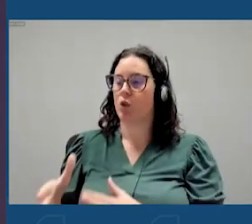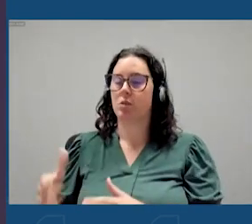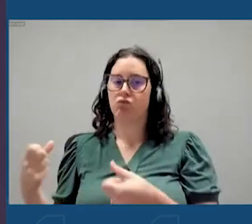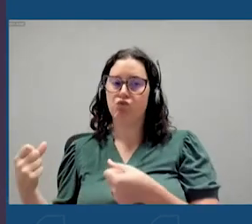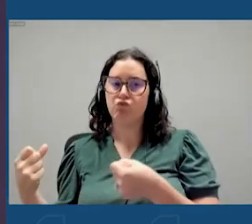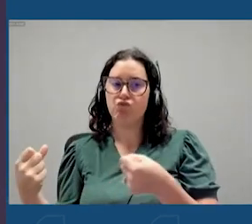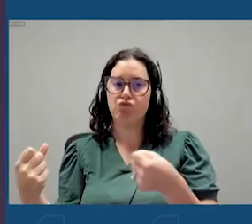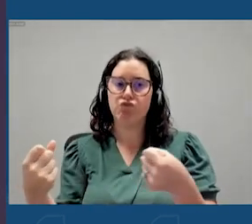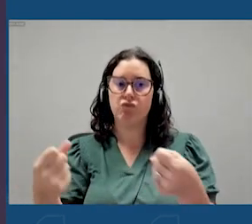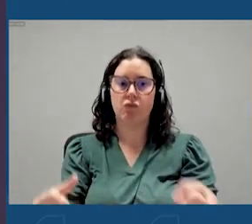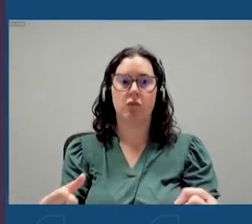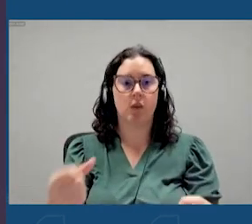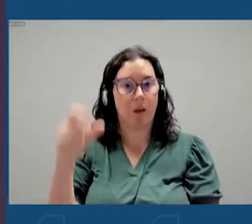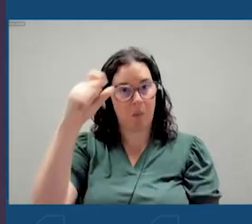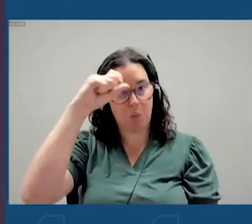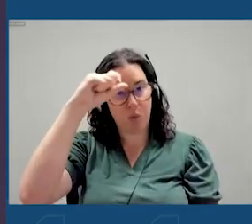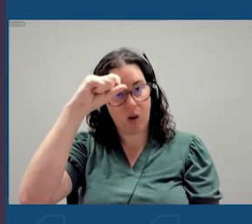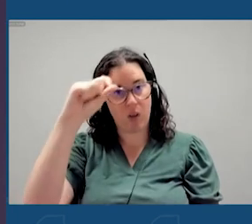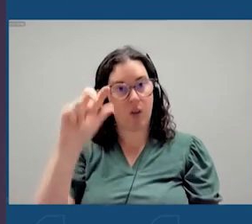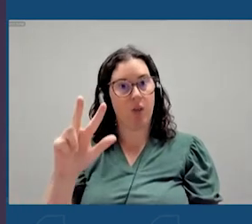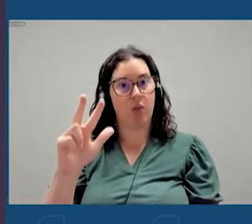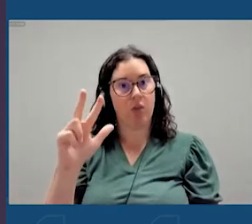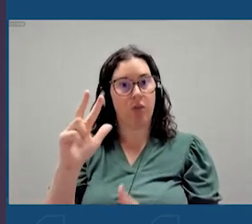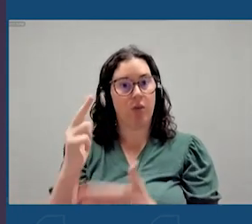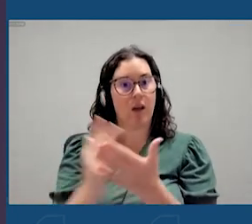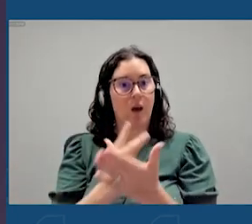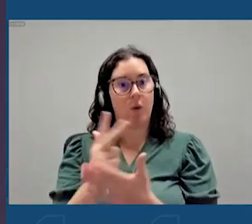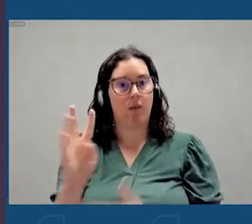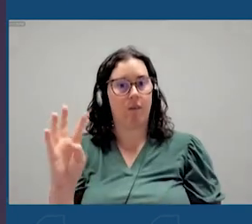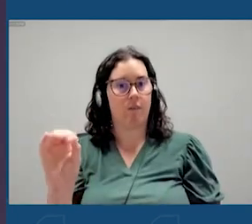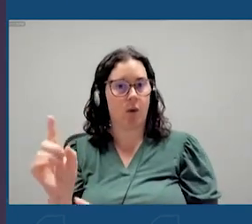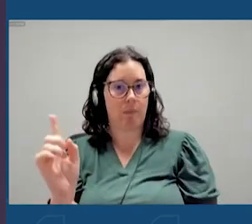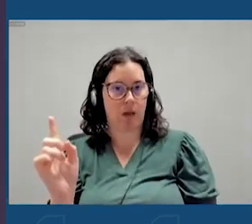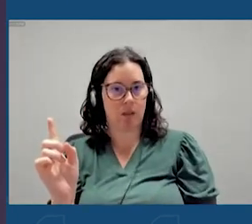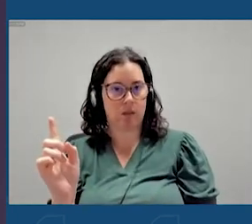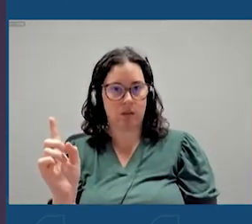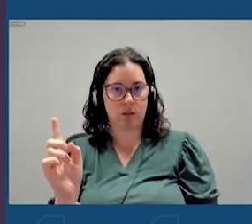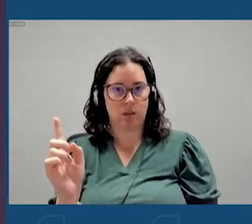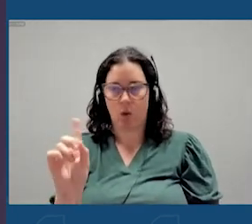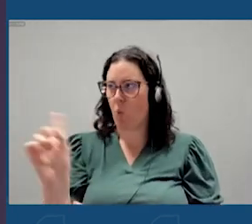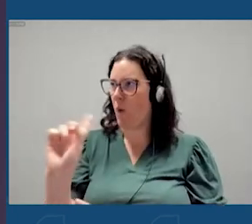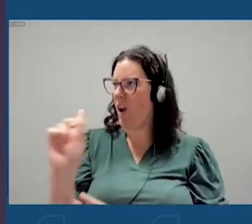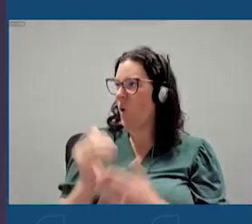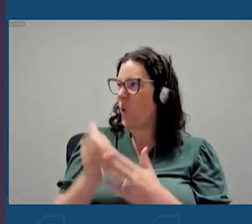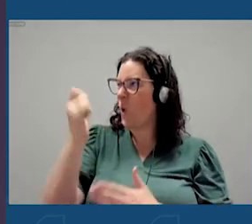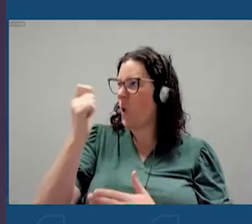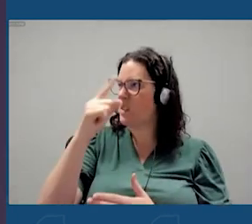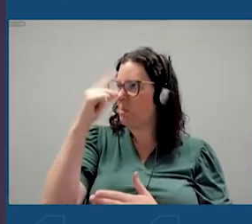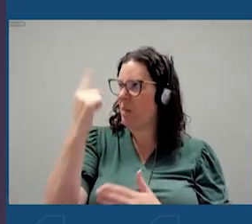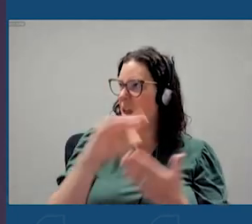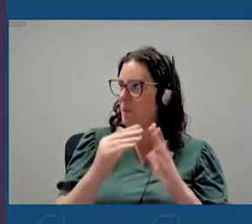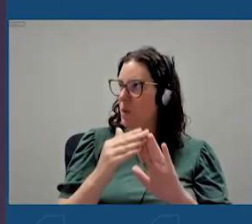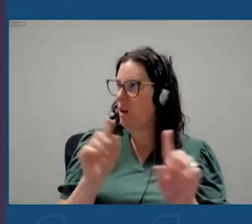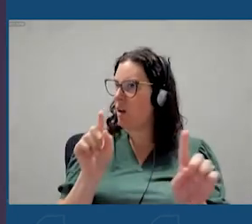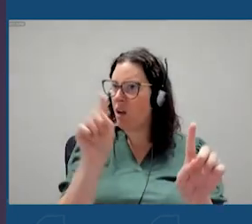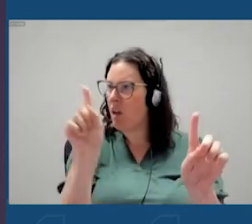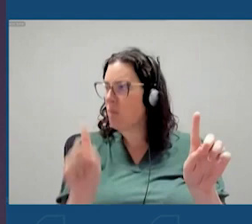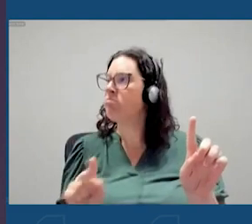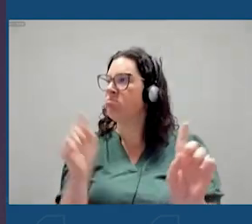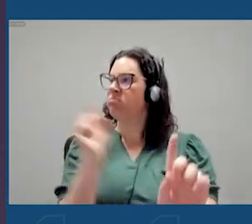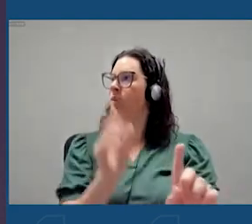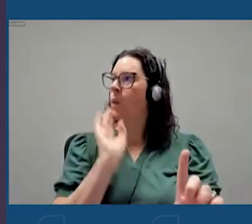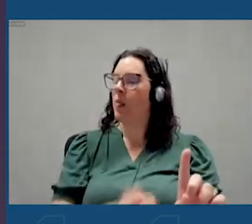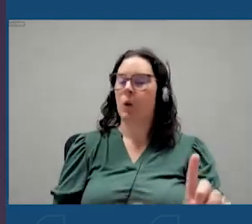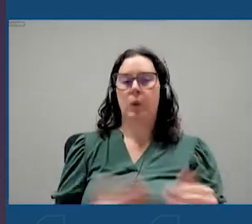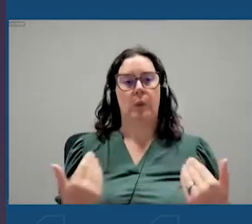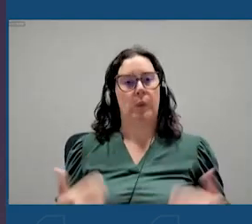The Bronx would have been 3 hours and 40 minutes. He just based it on that, closest one. And maybe there's something to be said